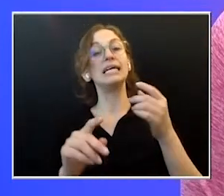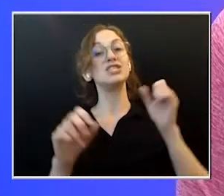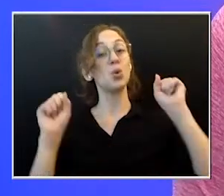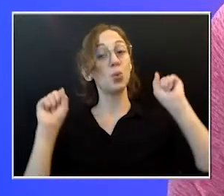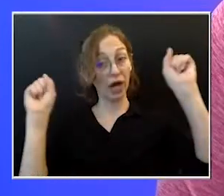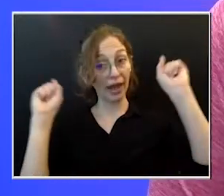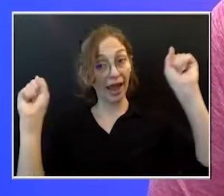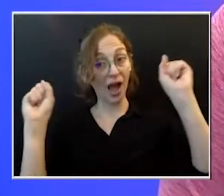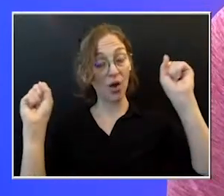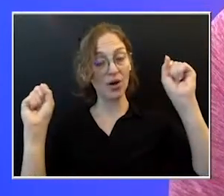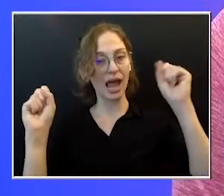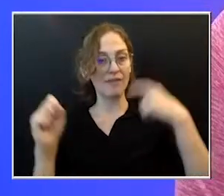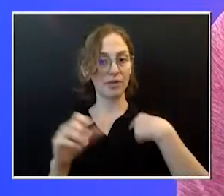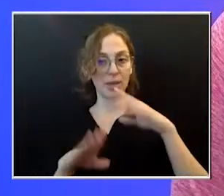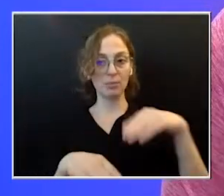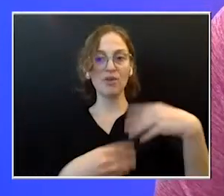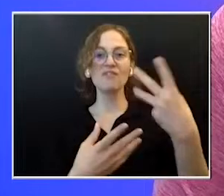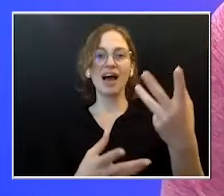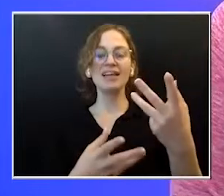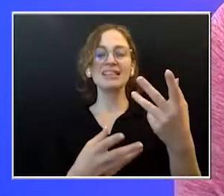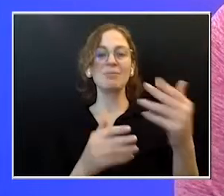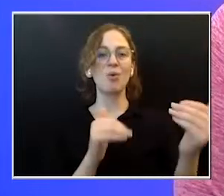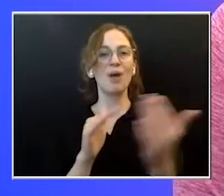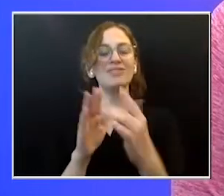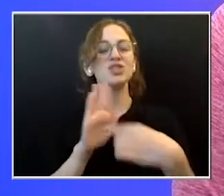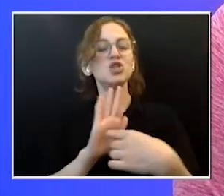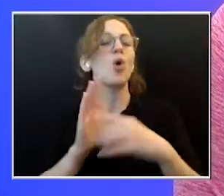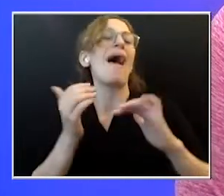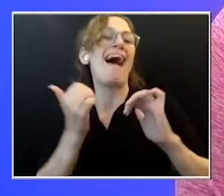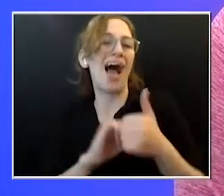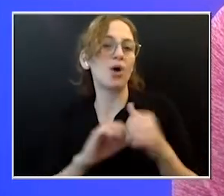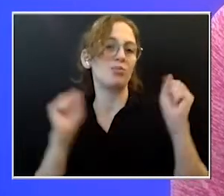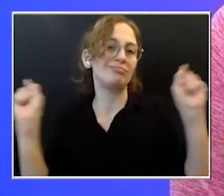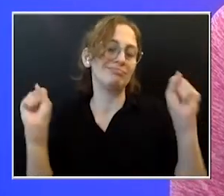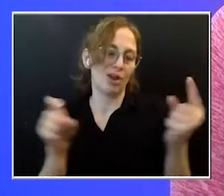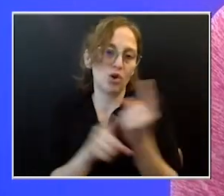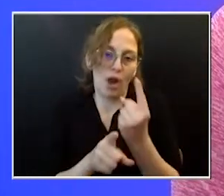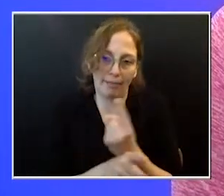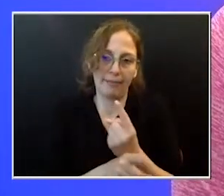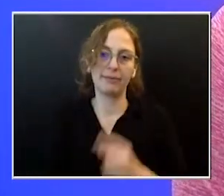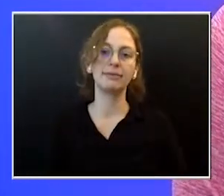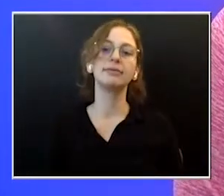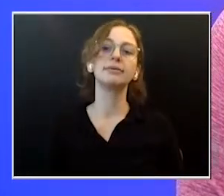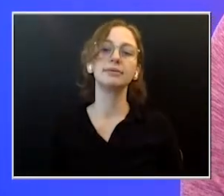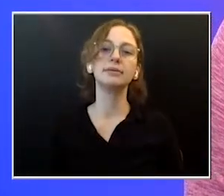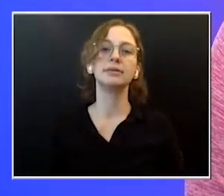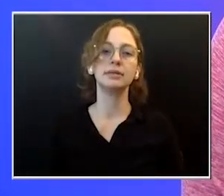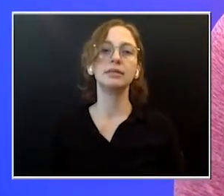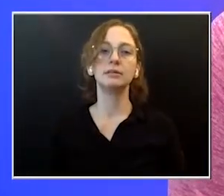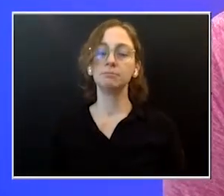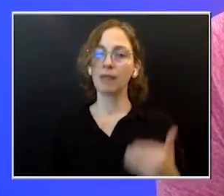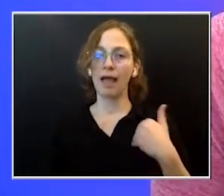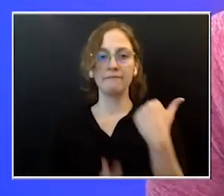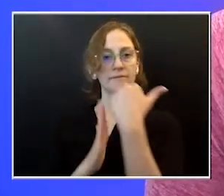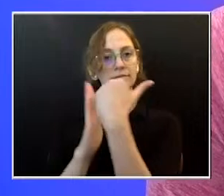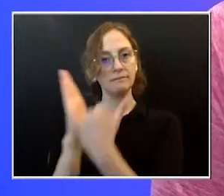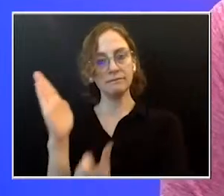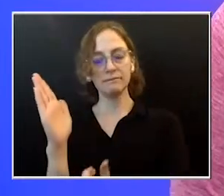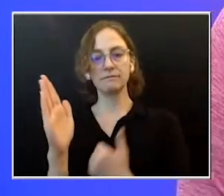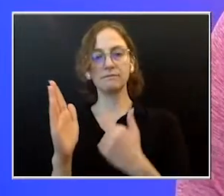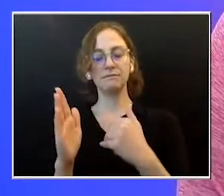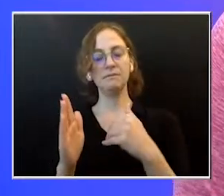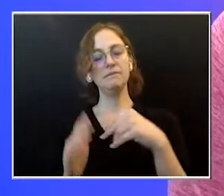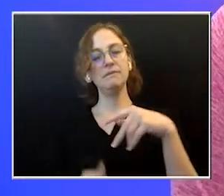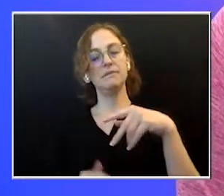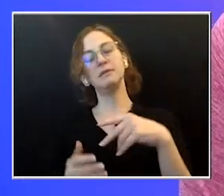you know, ways to show them how to work out correctly, to have, you know, a list of like physical therapists and,